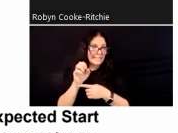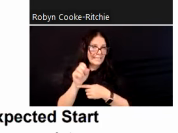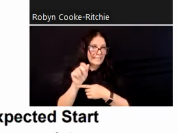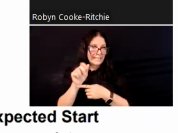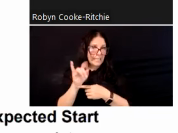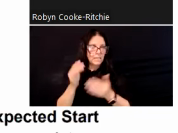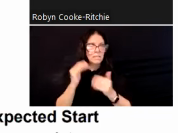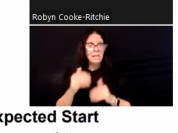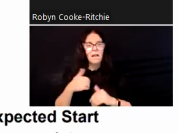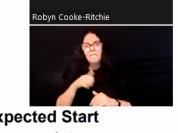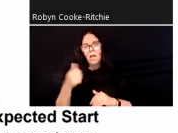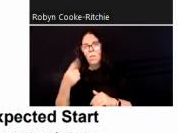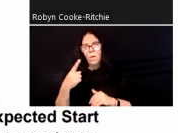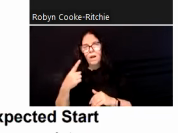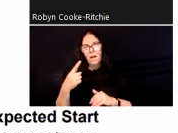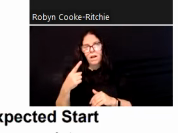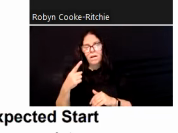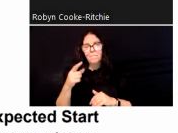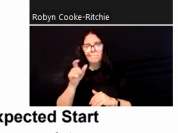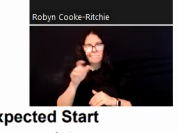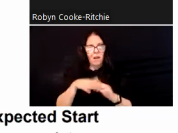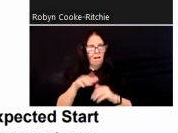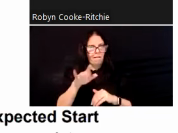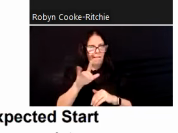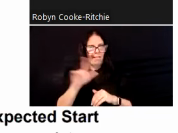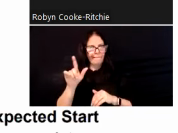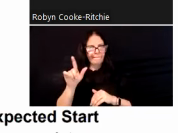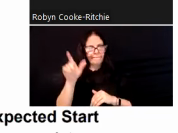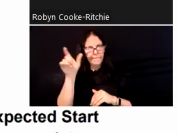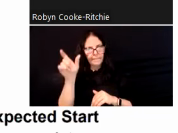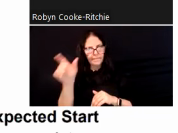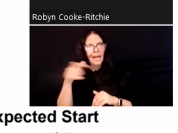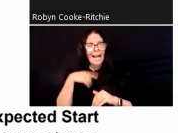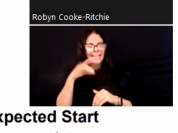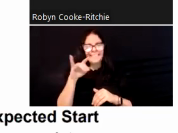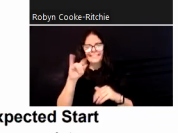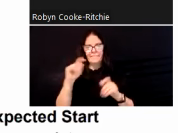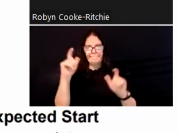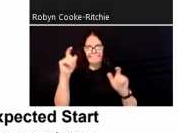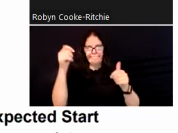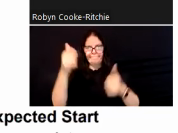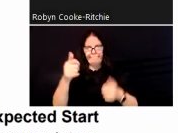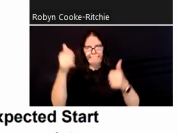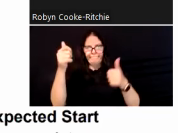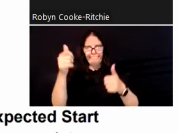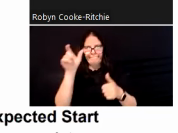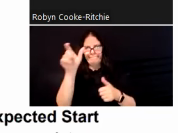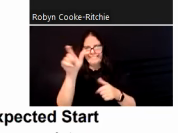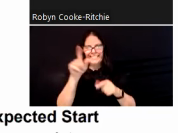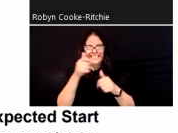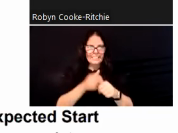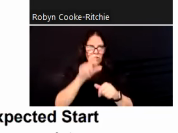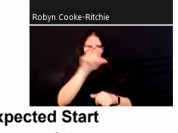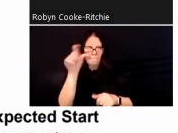There's another one below it on the left. And I just took a little snapshot of the top of each of these desk aids.